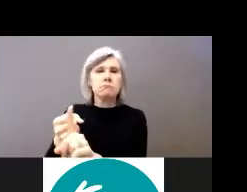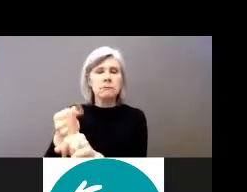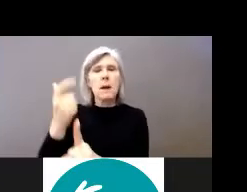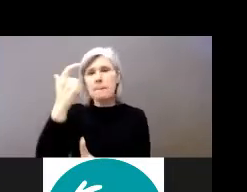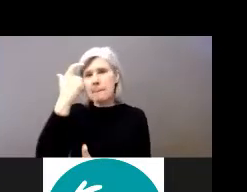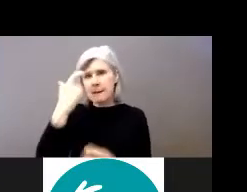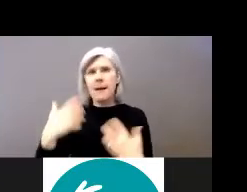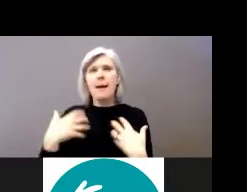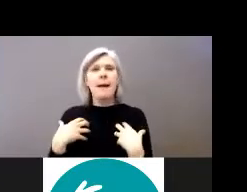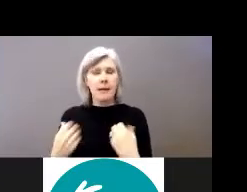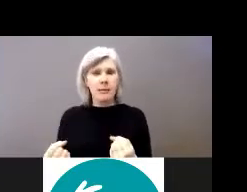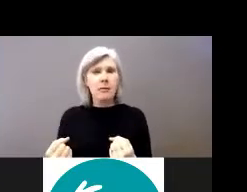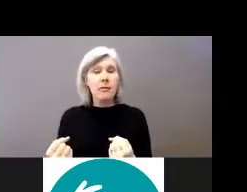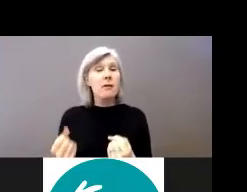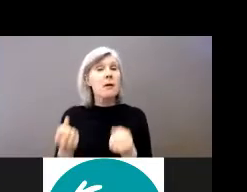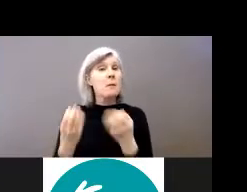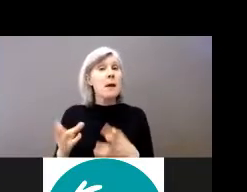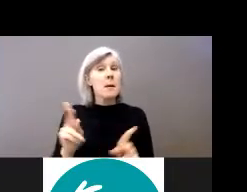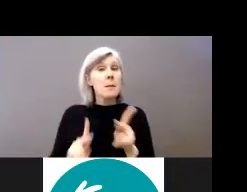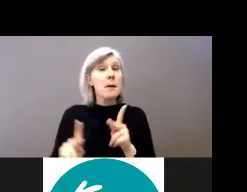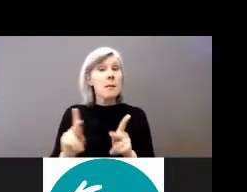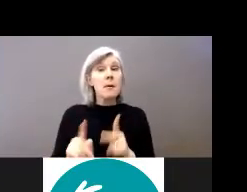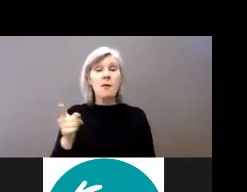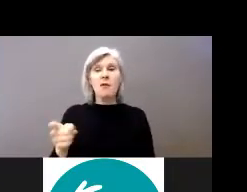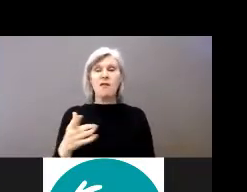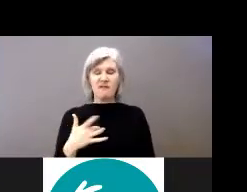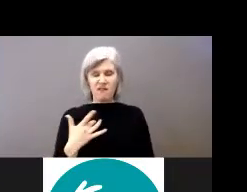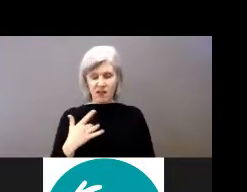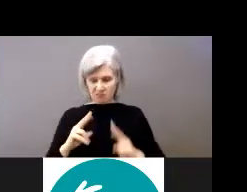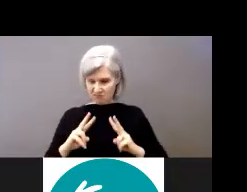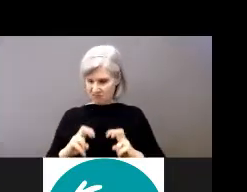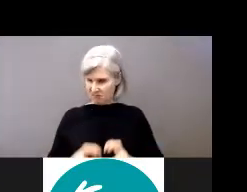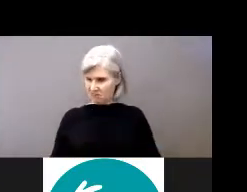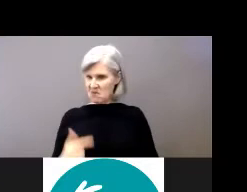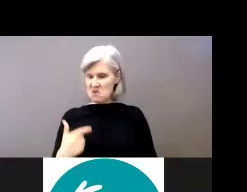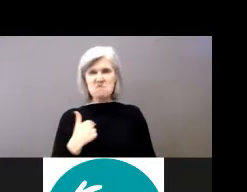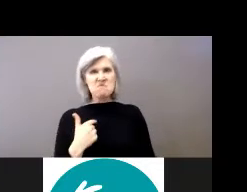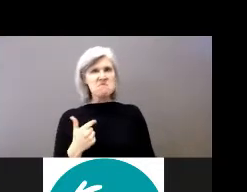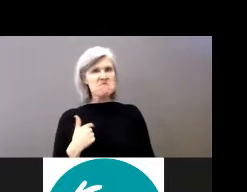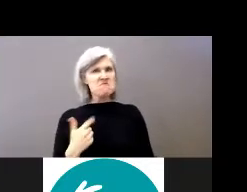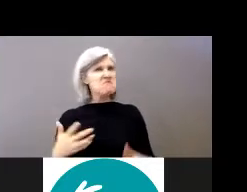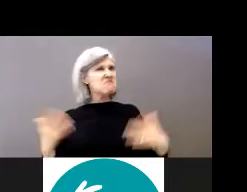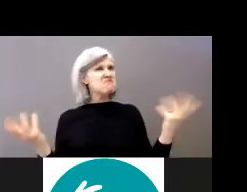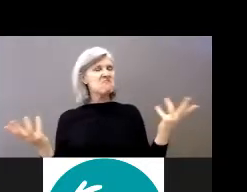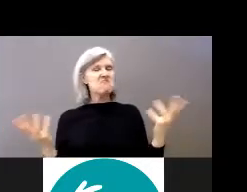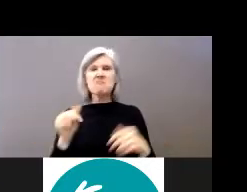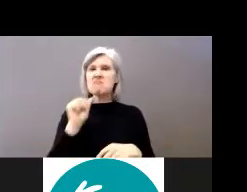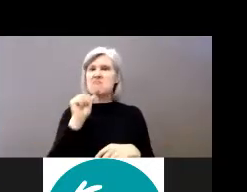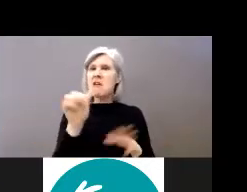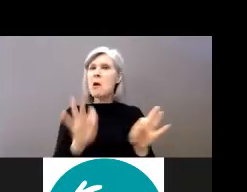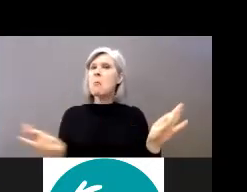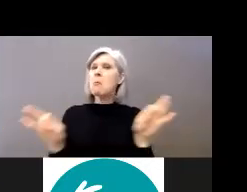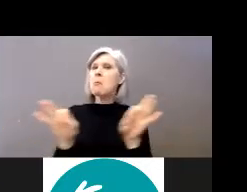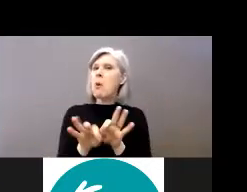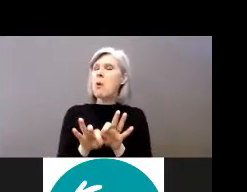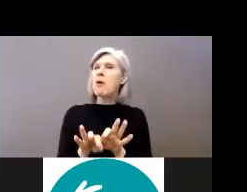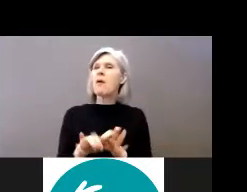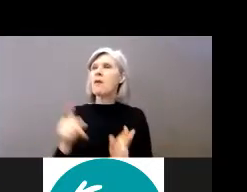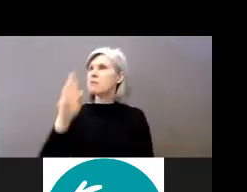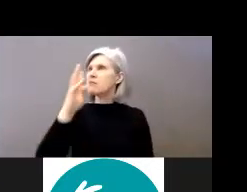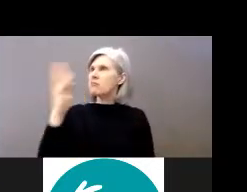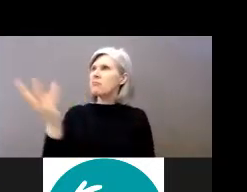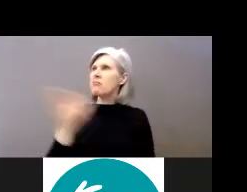they begin to believe that they're not worthwhile, and they start to feel depressed and lonely and anxious